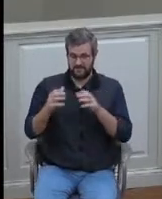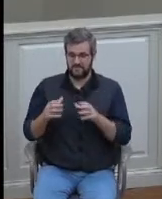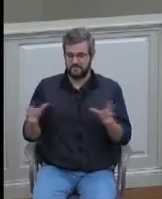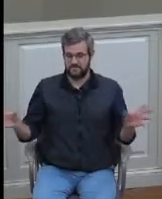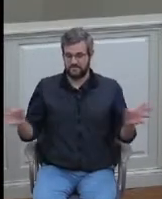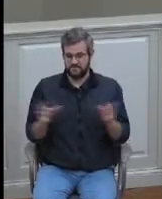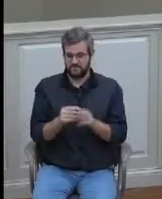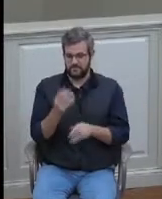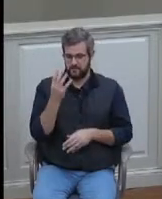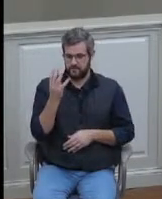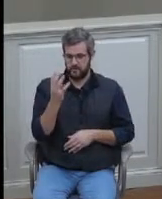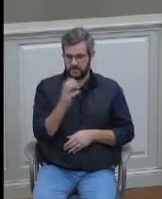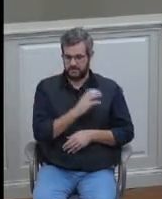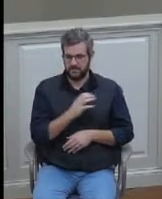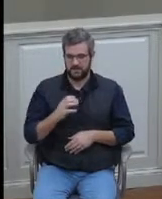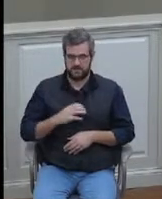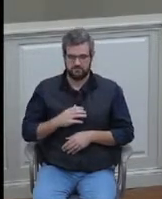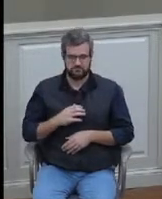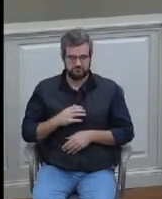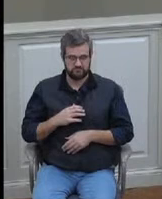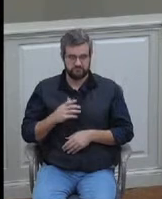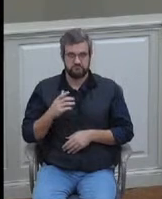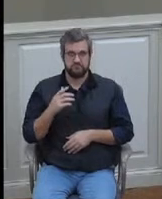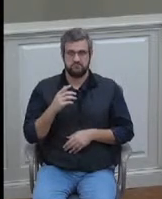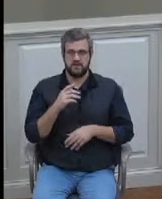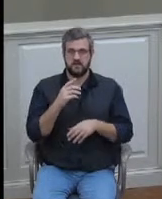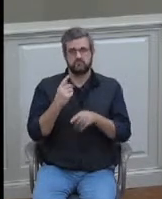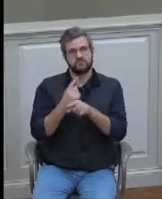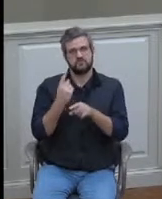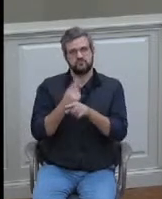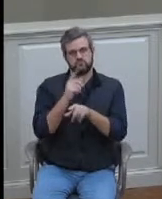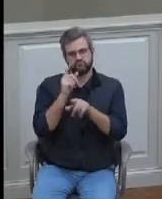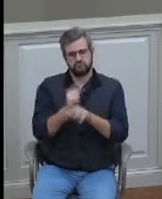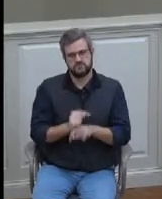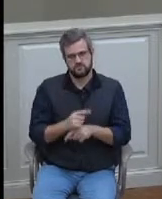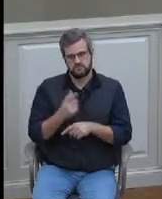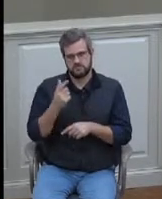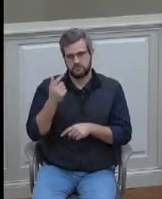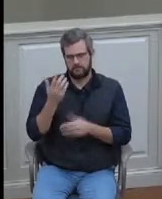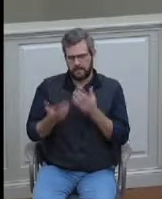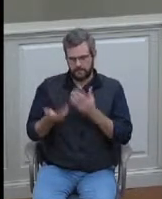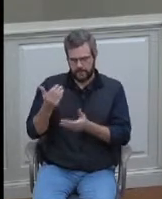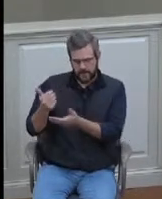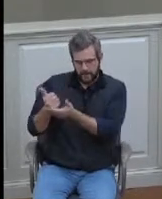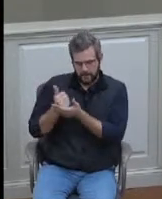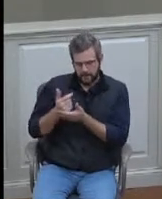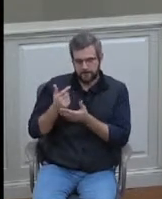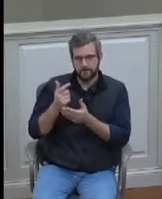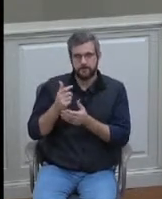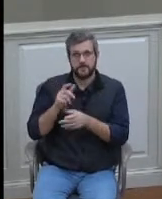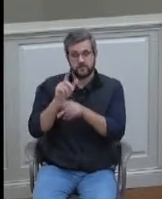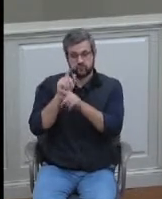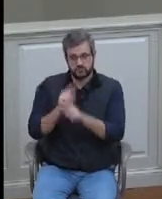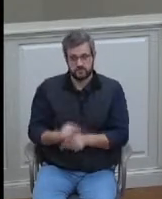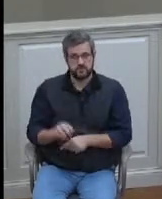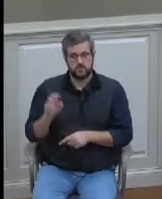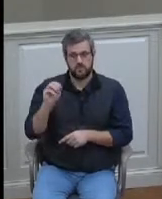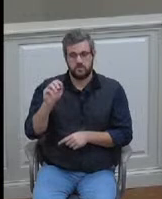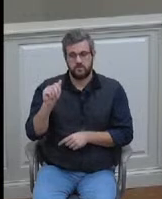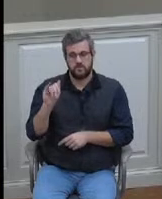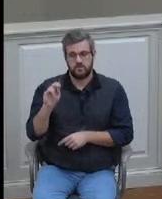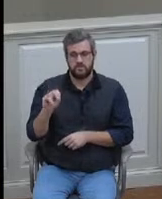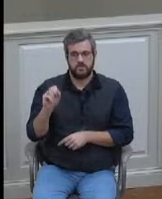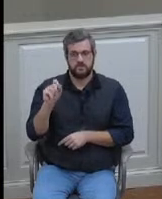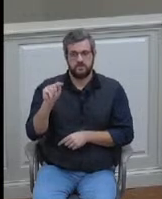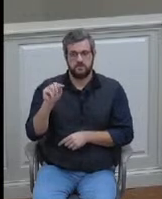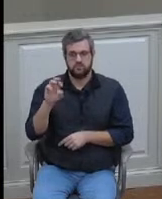four-committee Main Street program, a traditional, and I may need your help here, on a traditional Main Street program, in that we're a